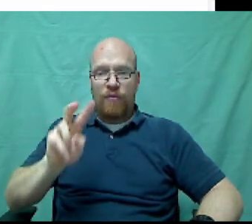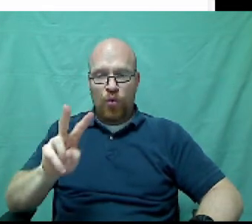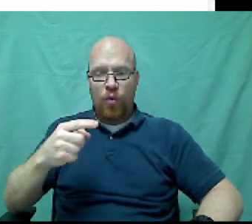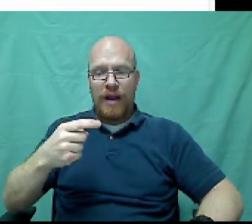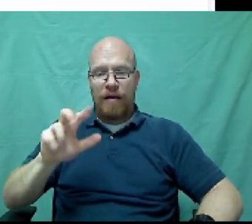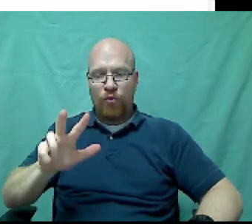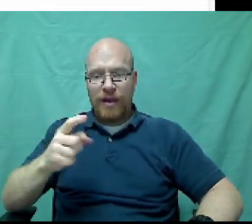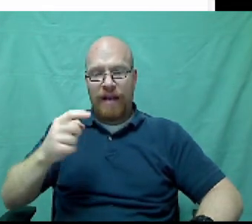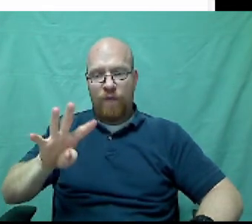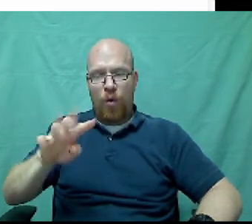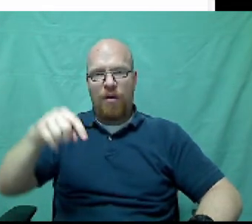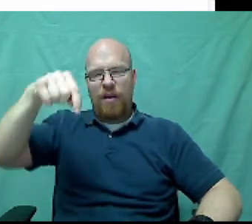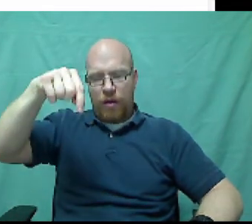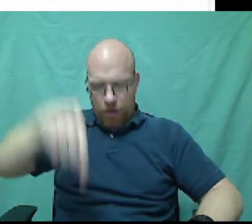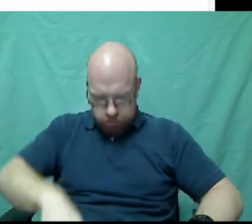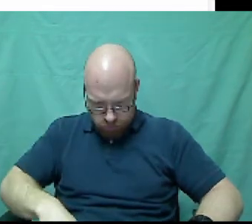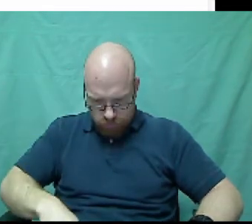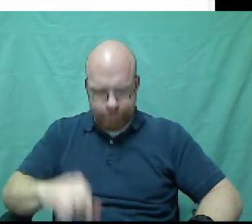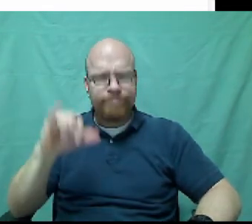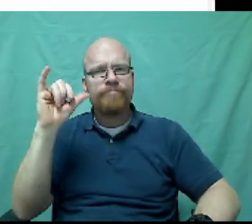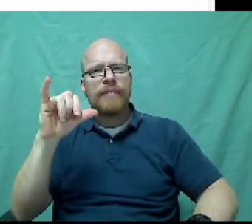-2, -3, all the way down.